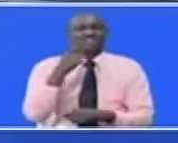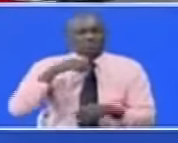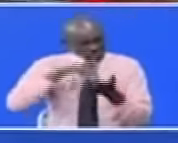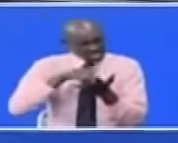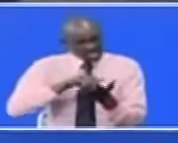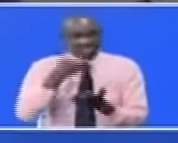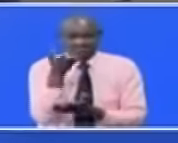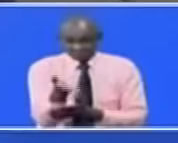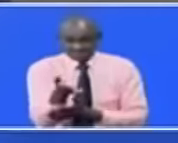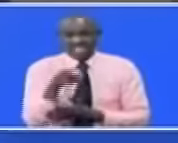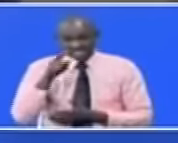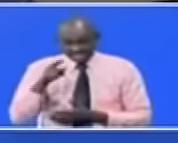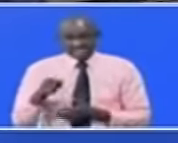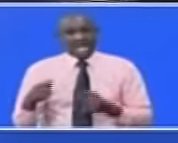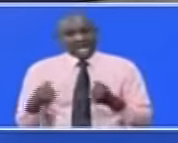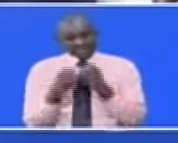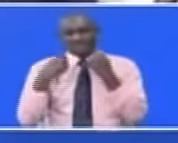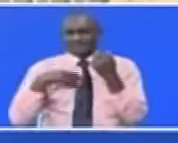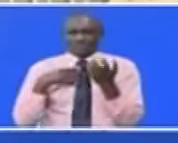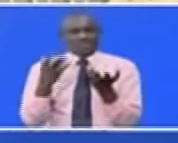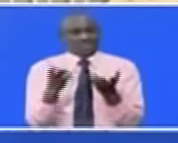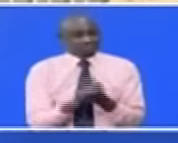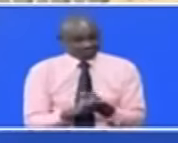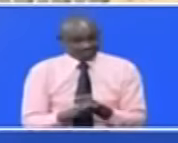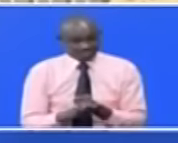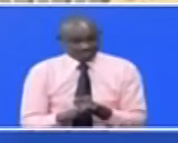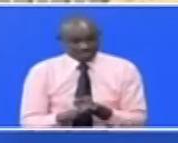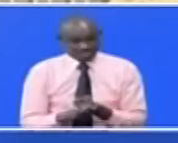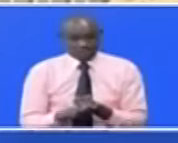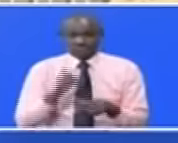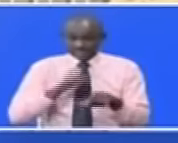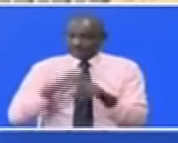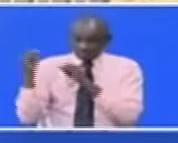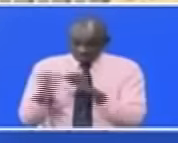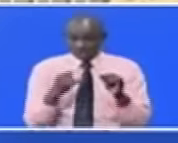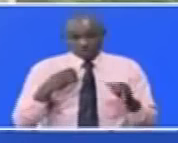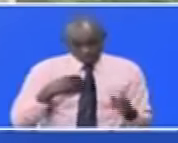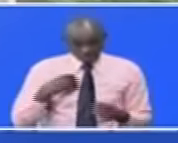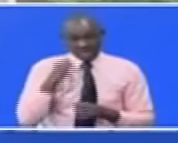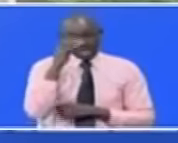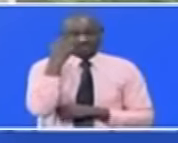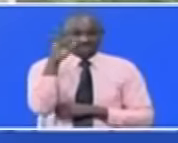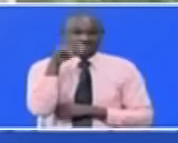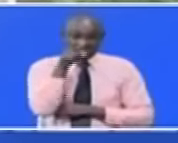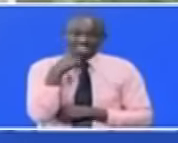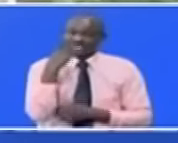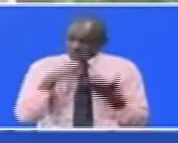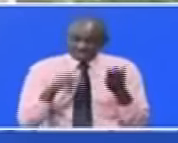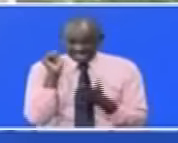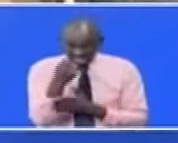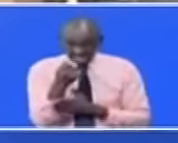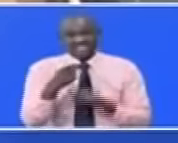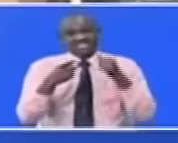have all pumped the brakes on high growth expectations. The International Monetary Fund revised downwards its growth projections on Kenya